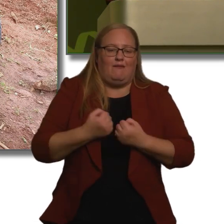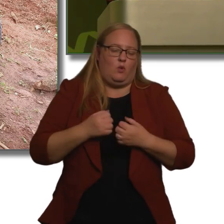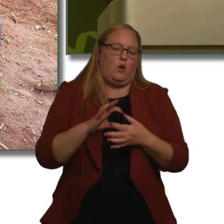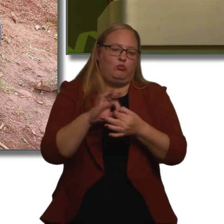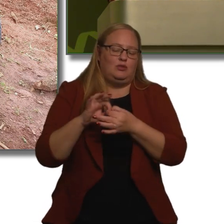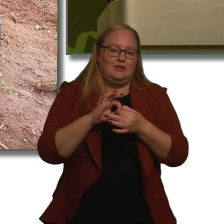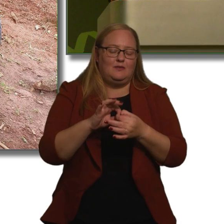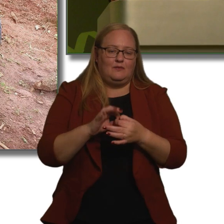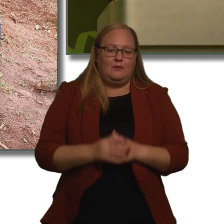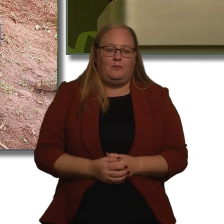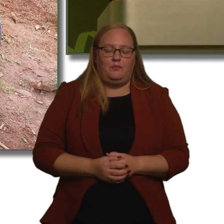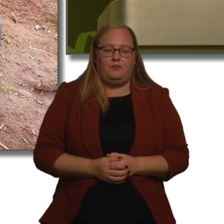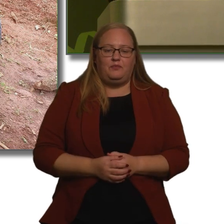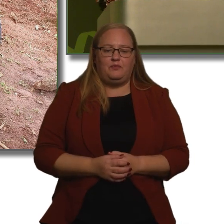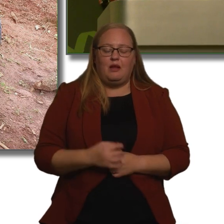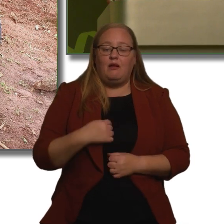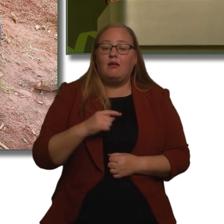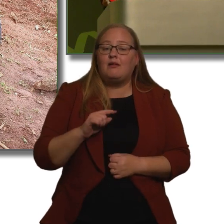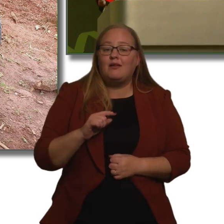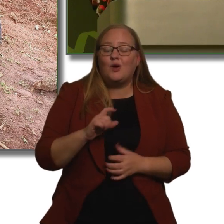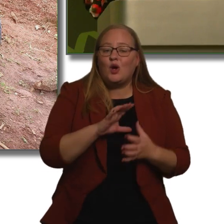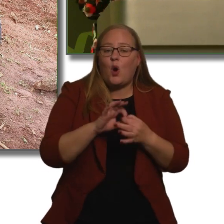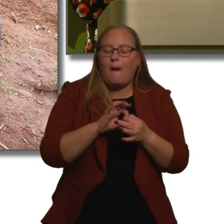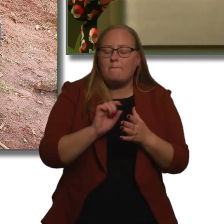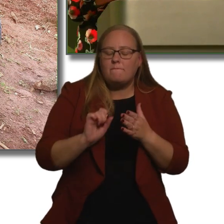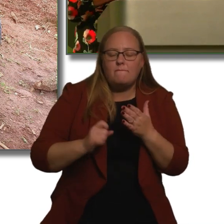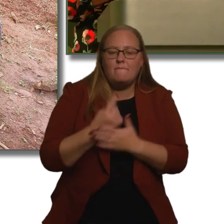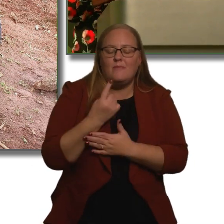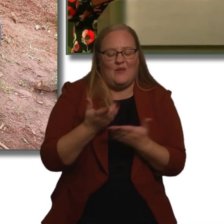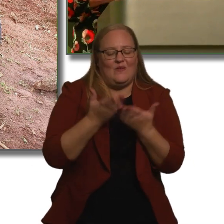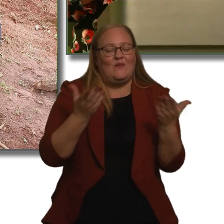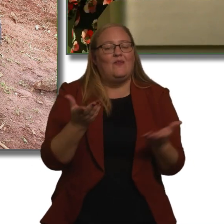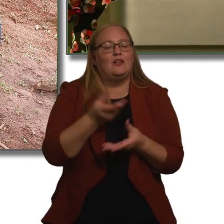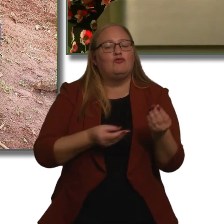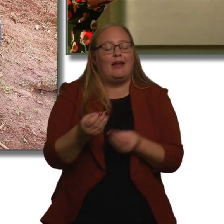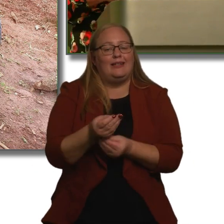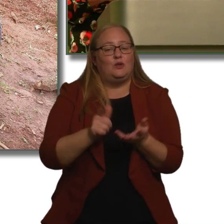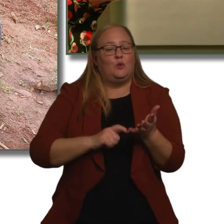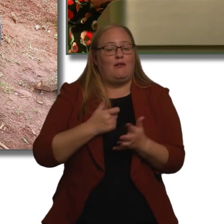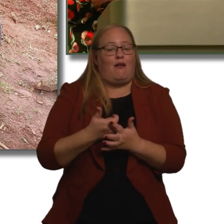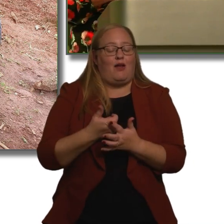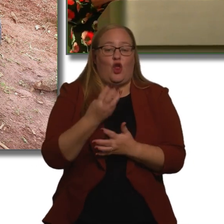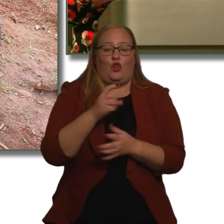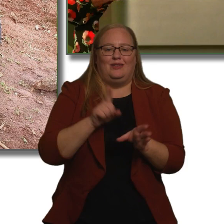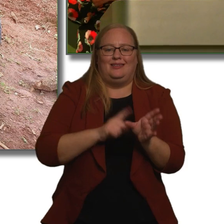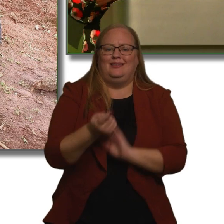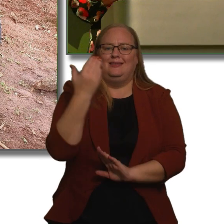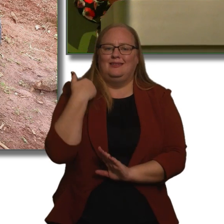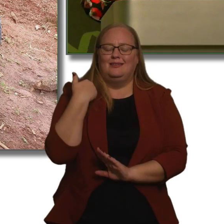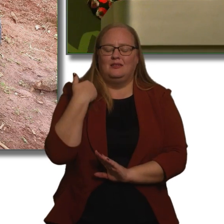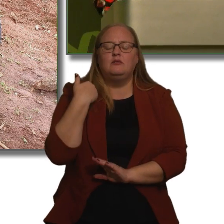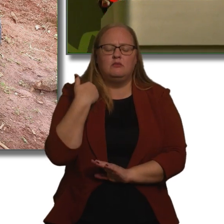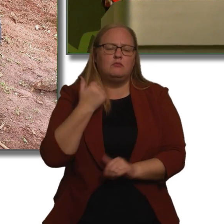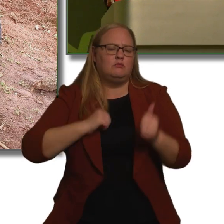years since co-ops pioneered fair trade in the UK. And we're proud to be continuing the support